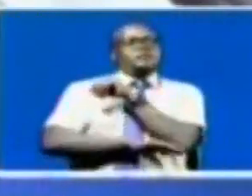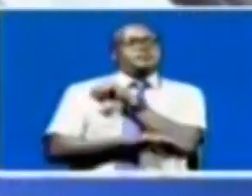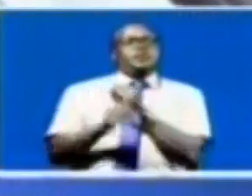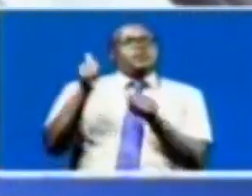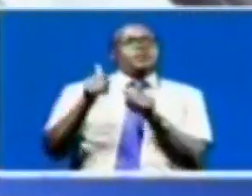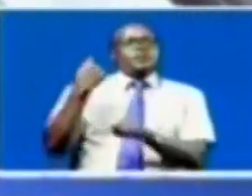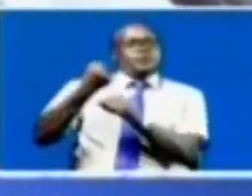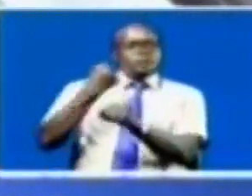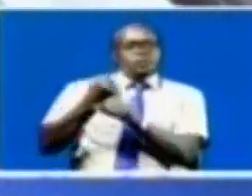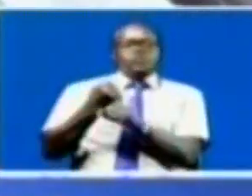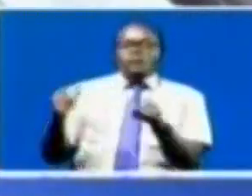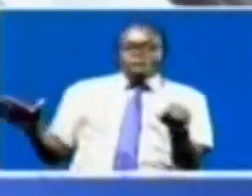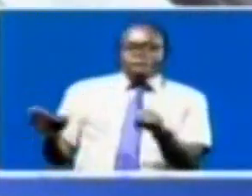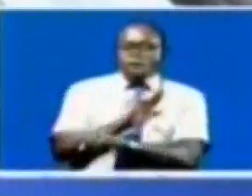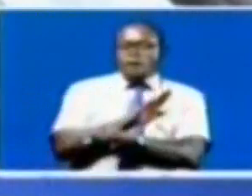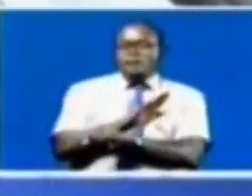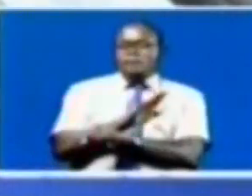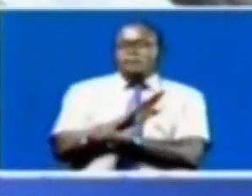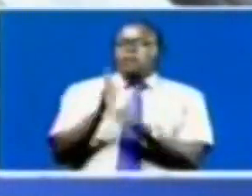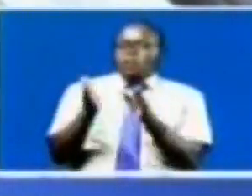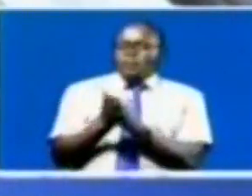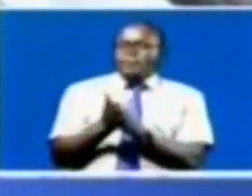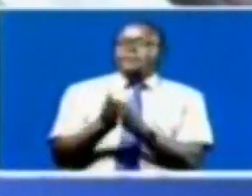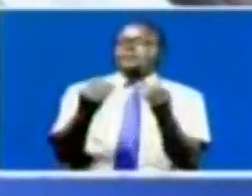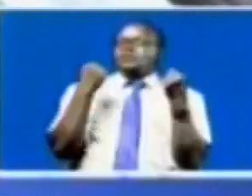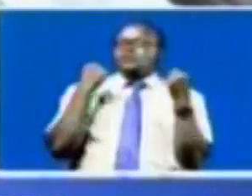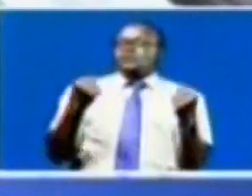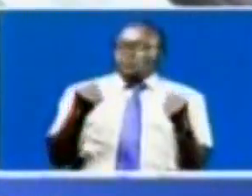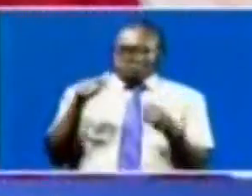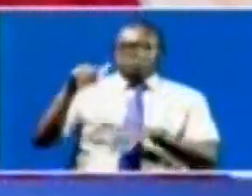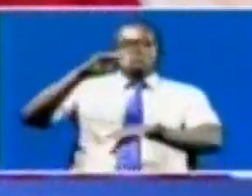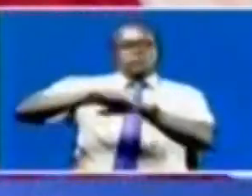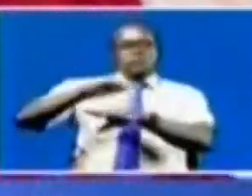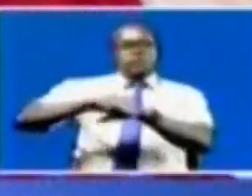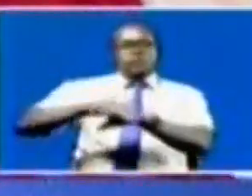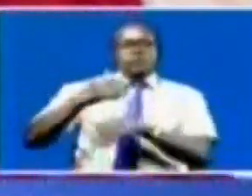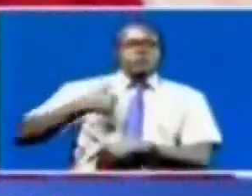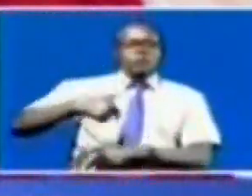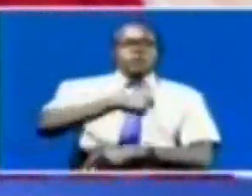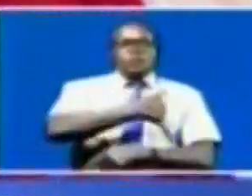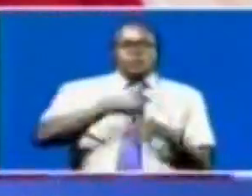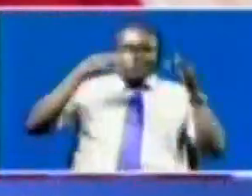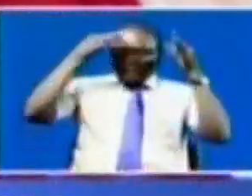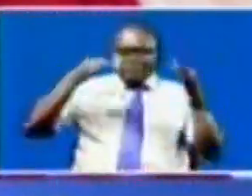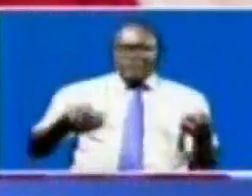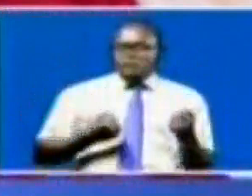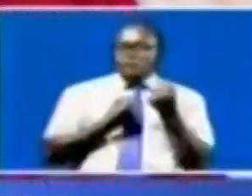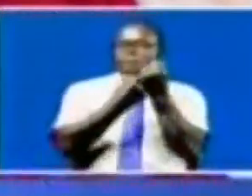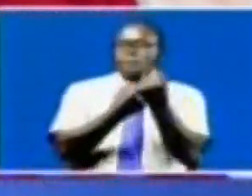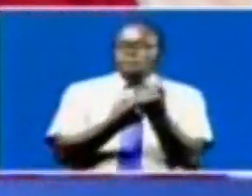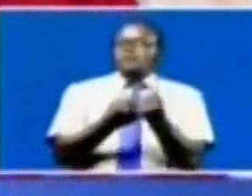which you do tirelessly with energy, is commendable. We have decided to support William